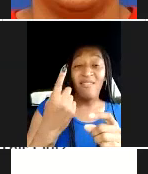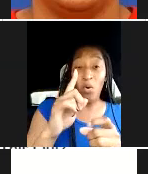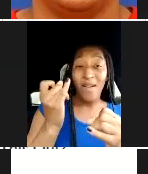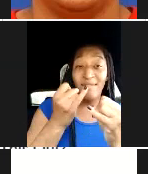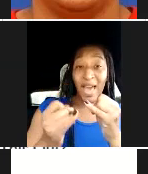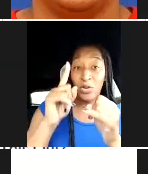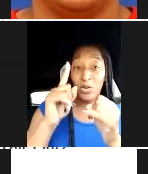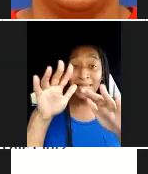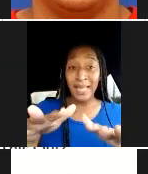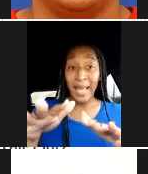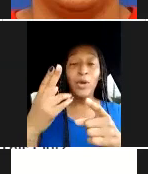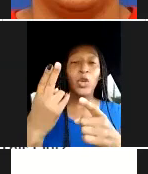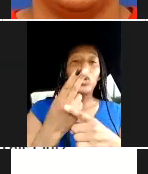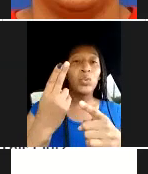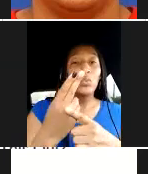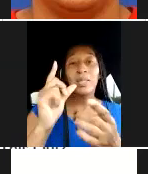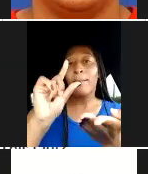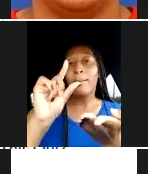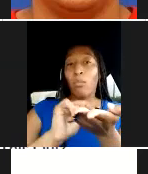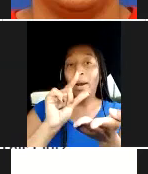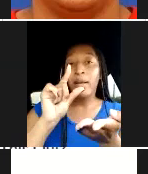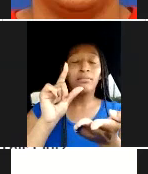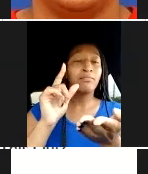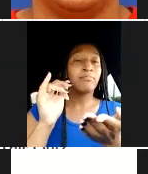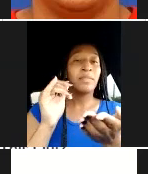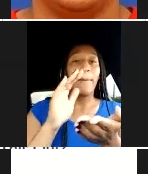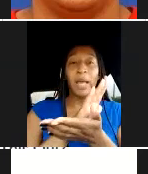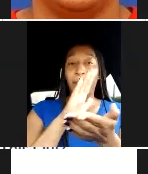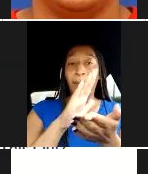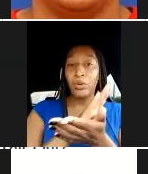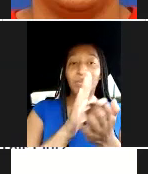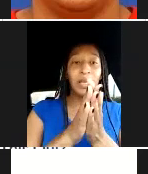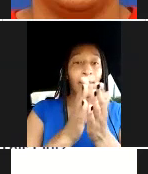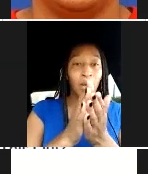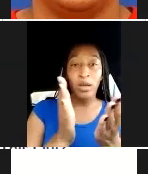you're taking the exam. You can have a textbook, you can have formula sheets, you can use a